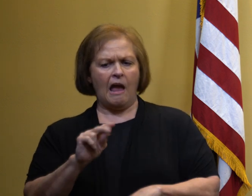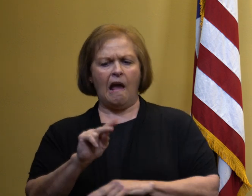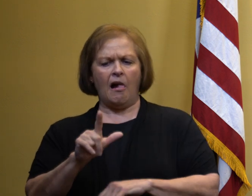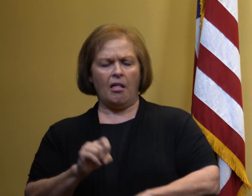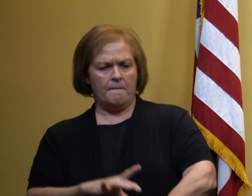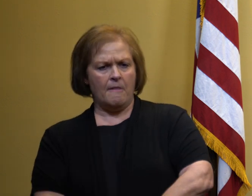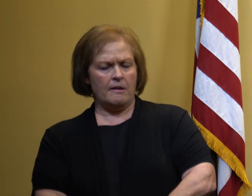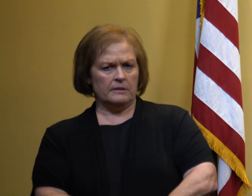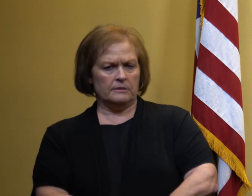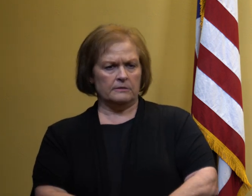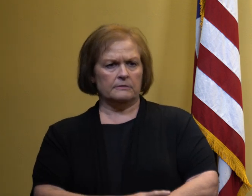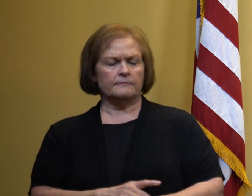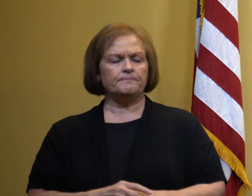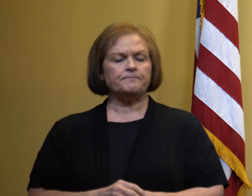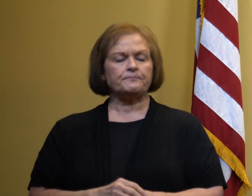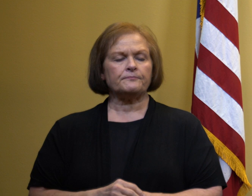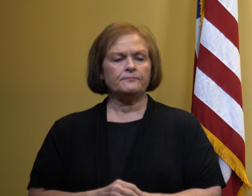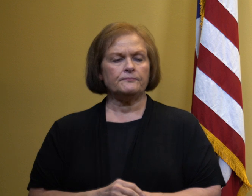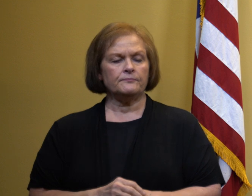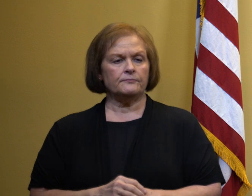other important measures.